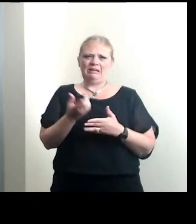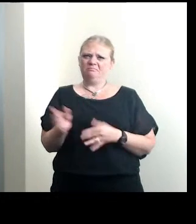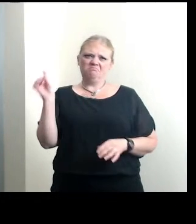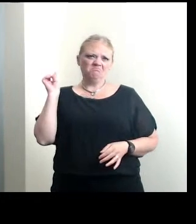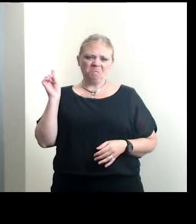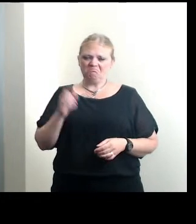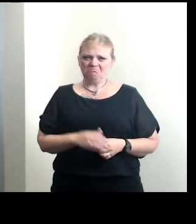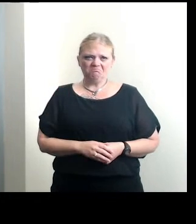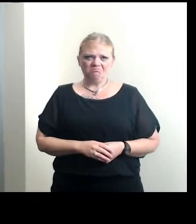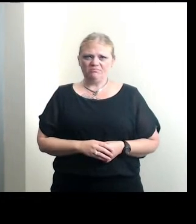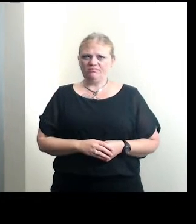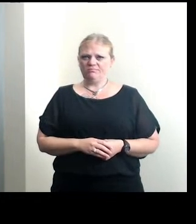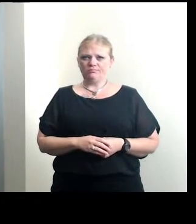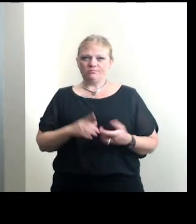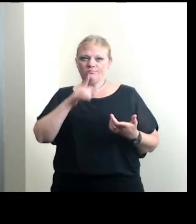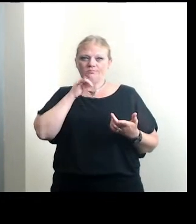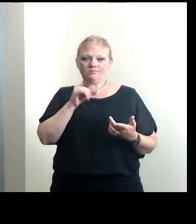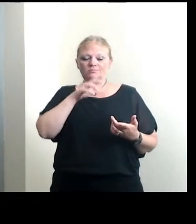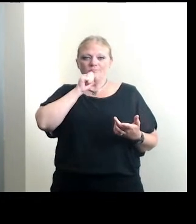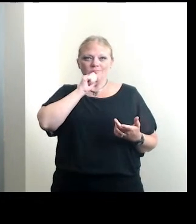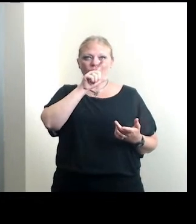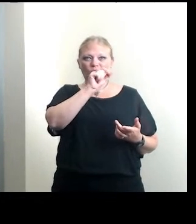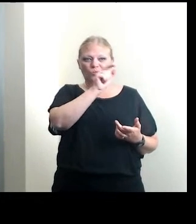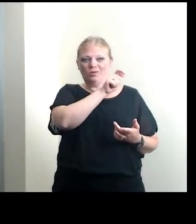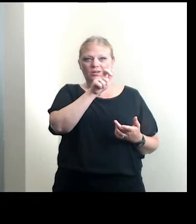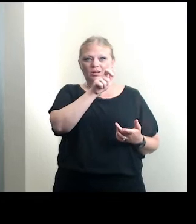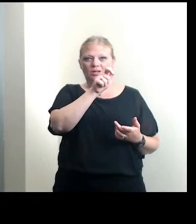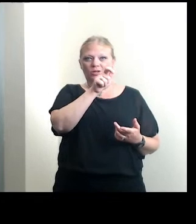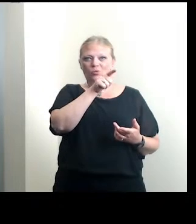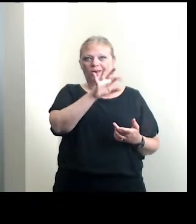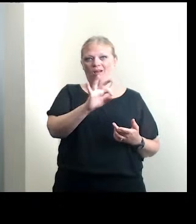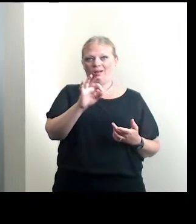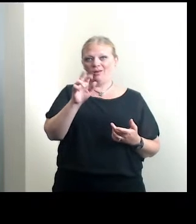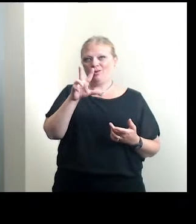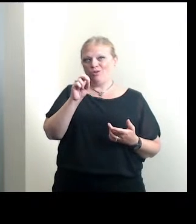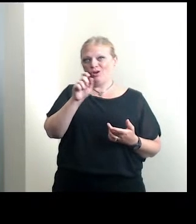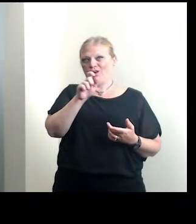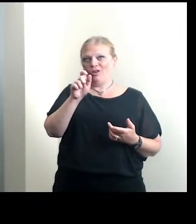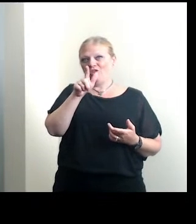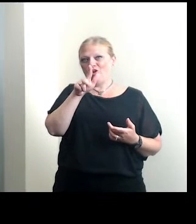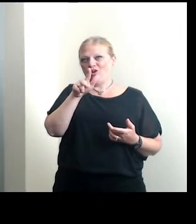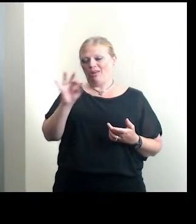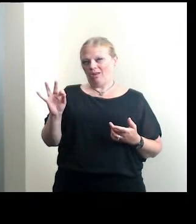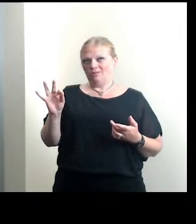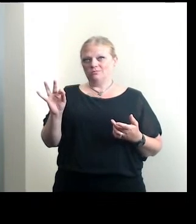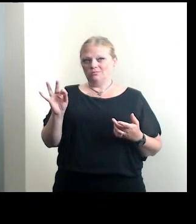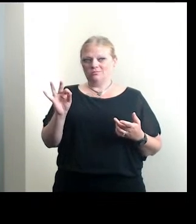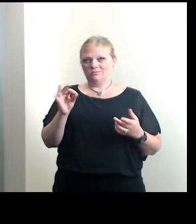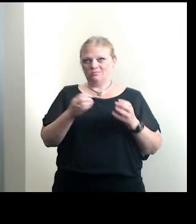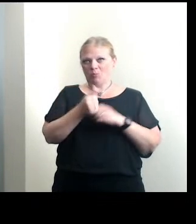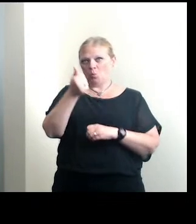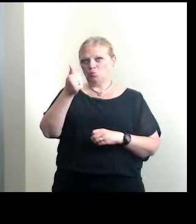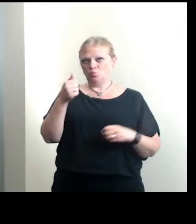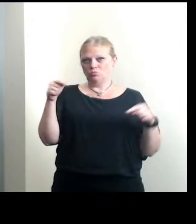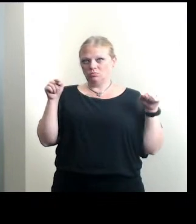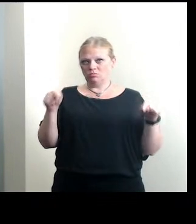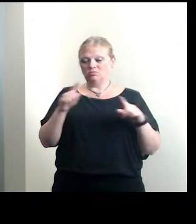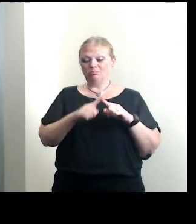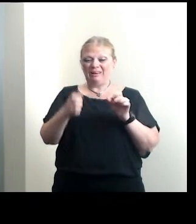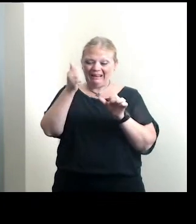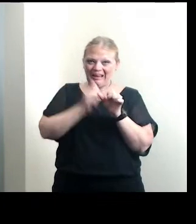week. It's being driven by the 20 to 29 and 30 to 39-year-old category, though every age group has